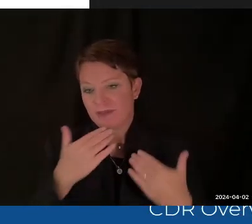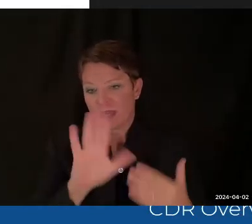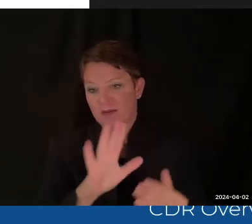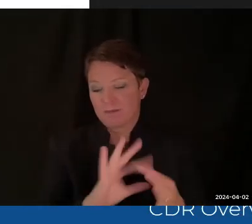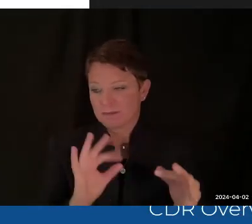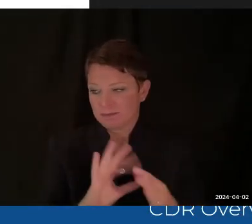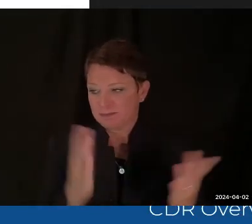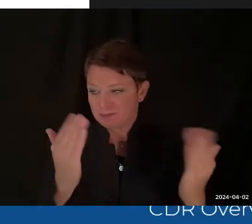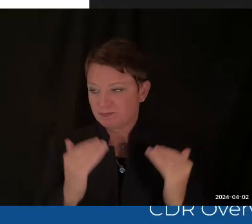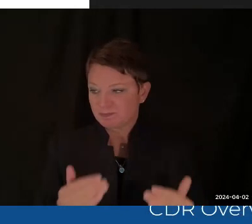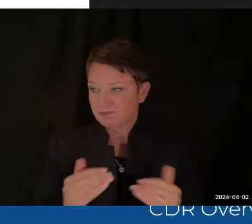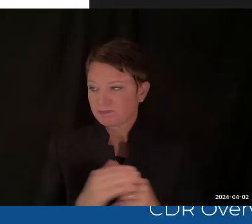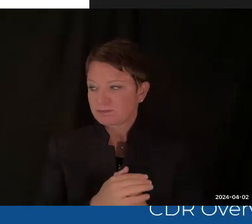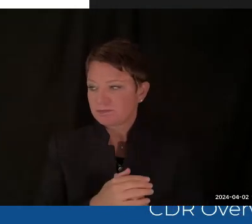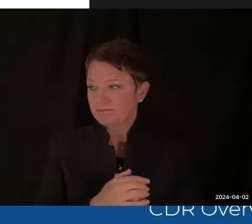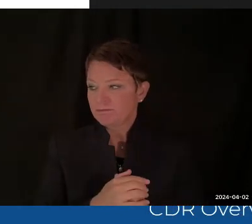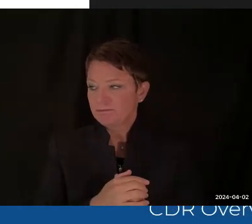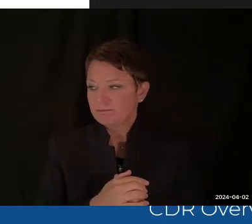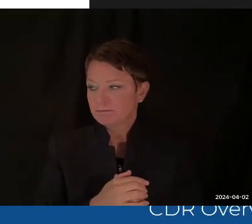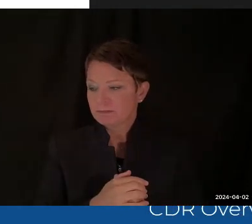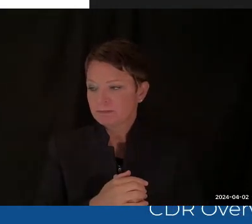comments. Next member of the public.